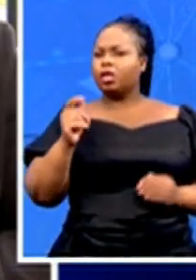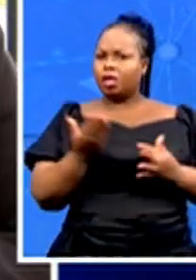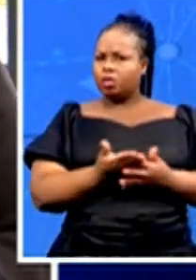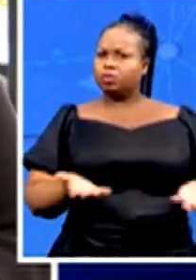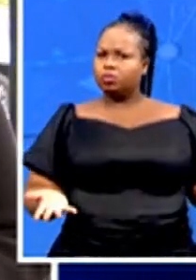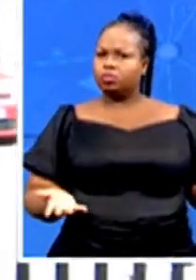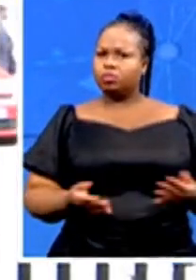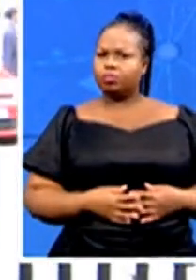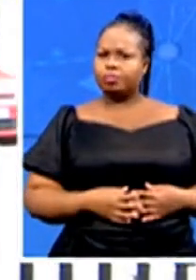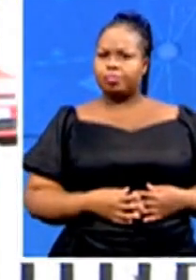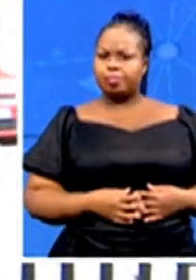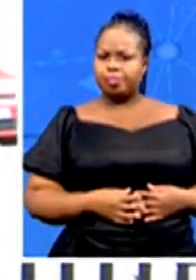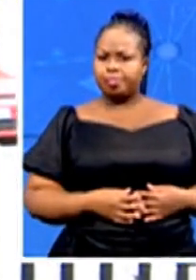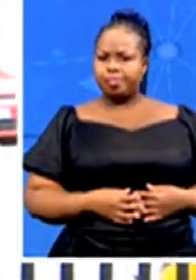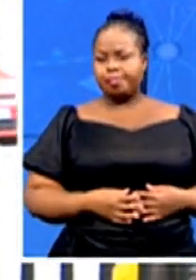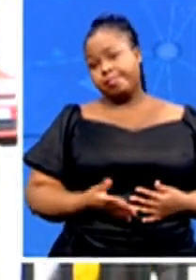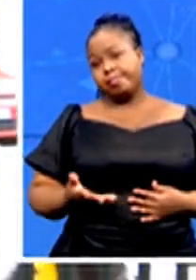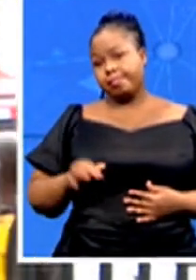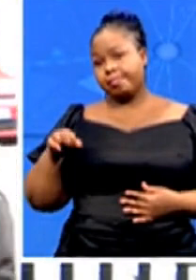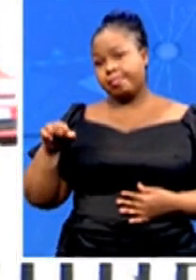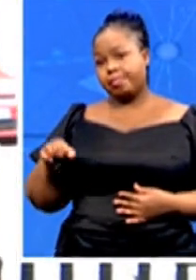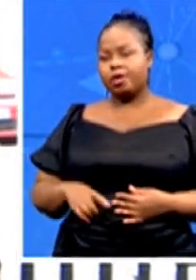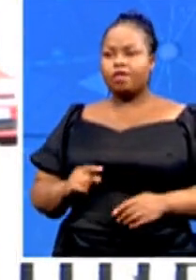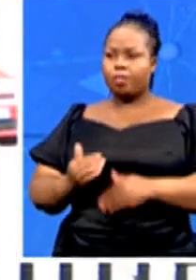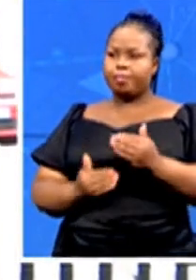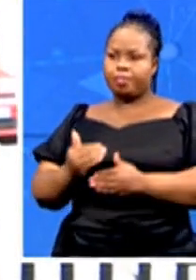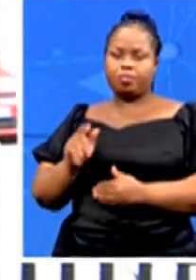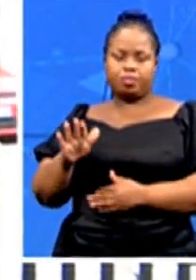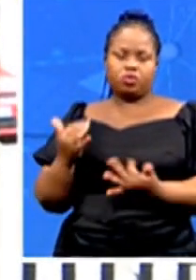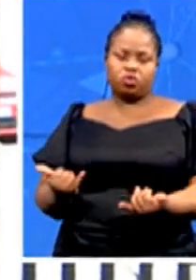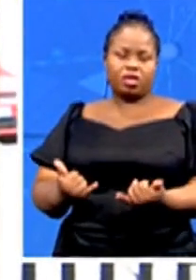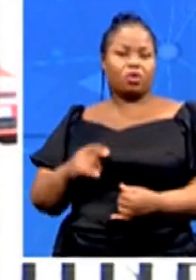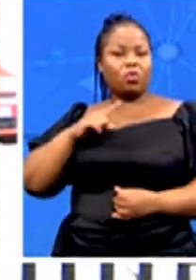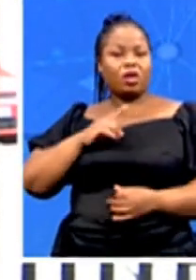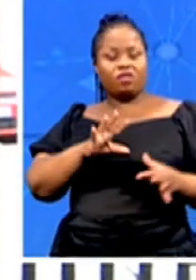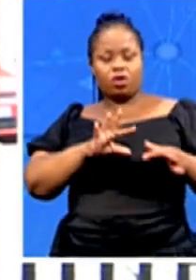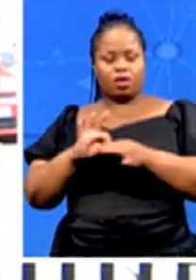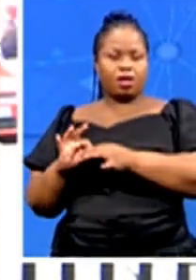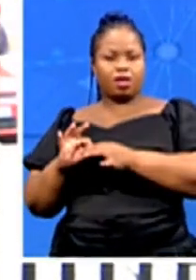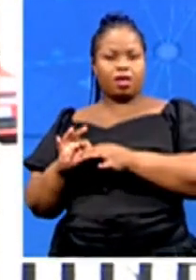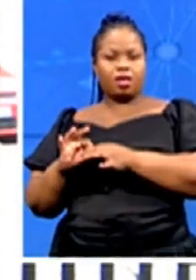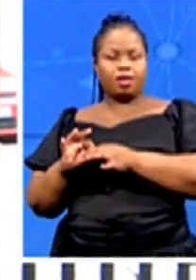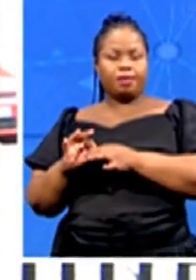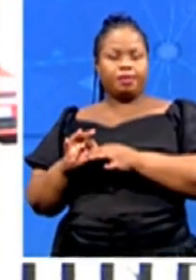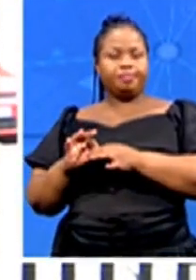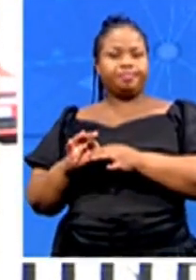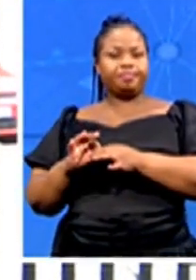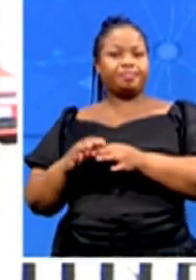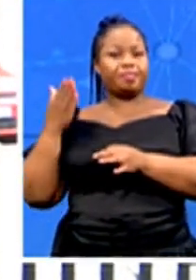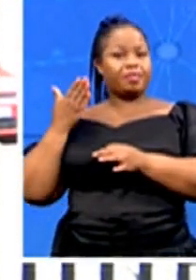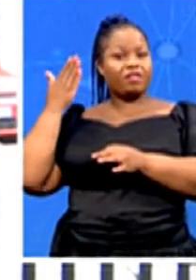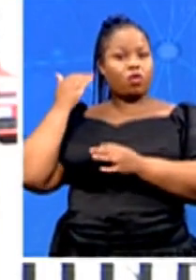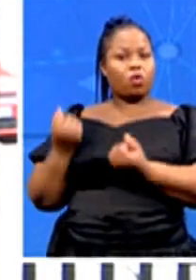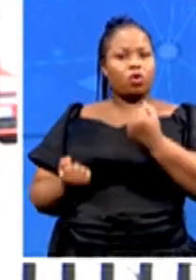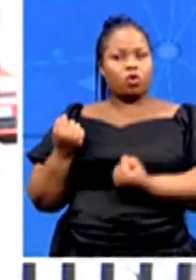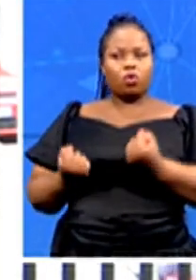Well, in terms of these procedures and linked to these pre-trial matters that have been discussed in the previous two